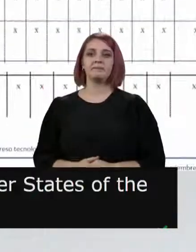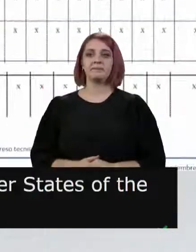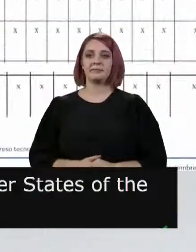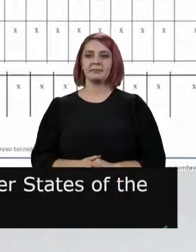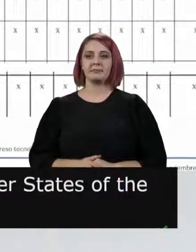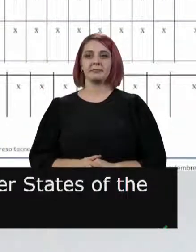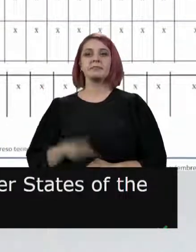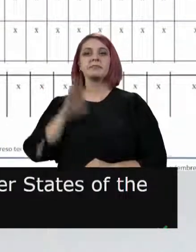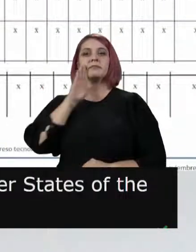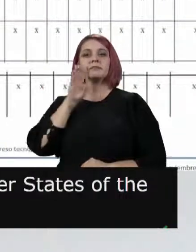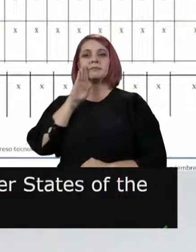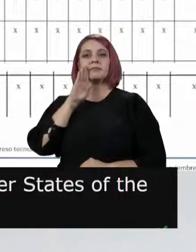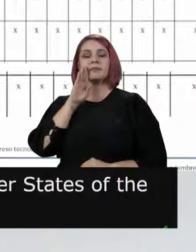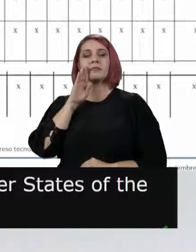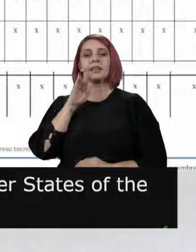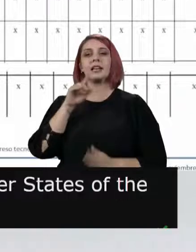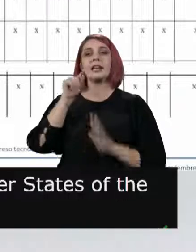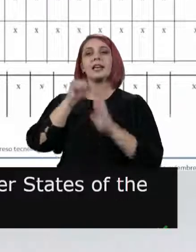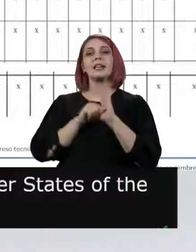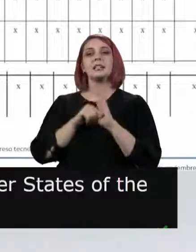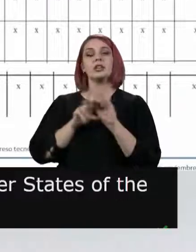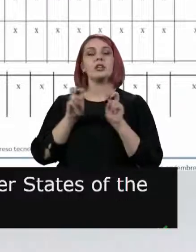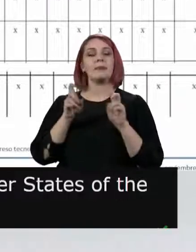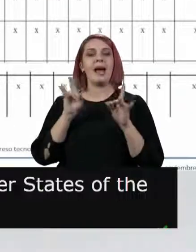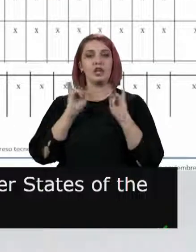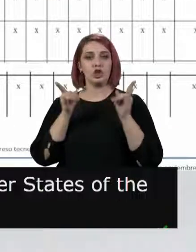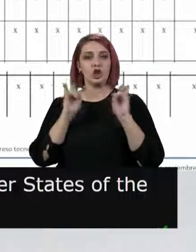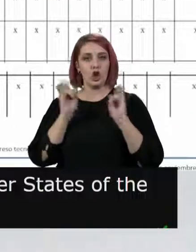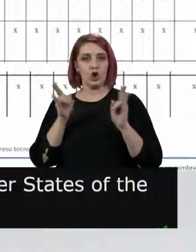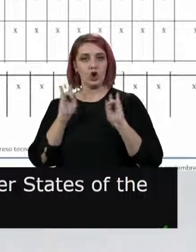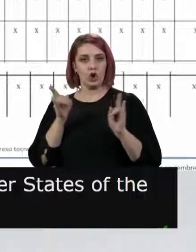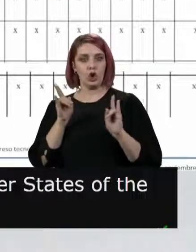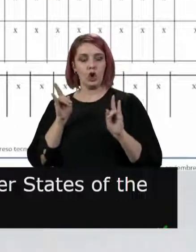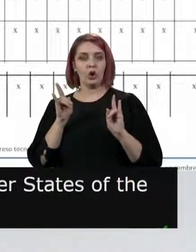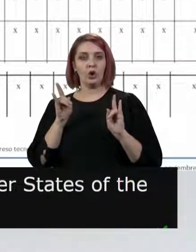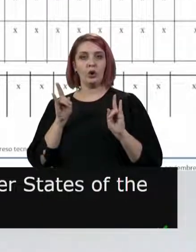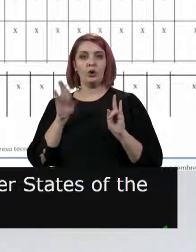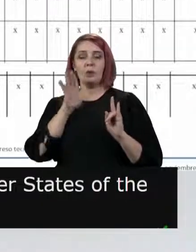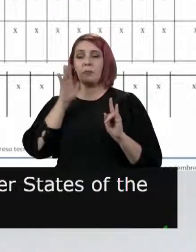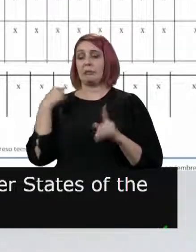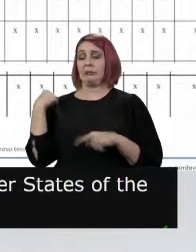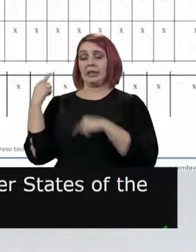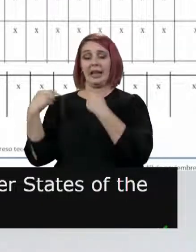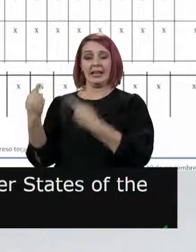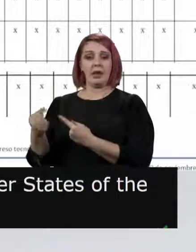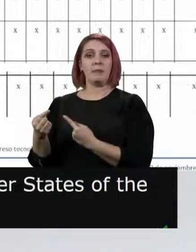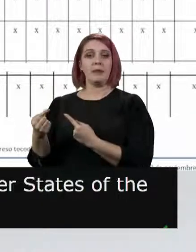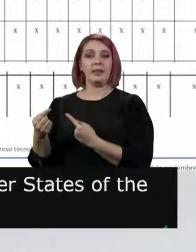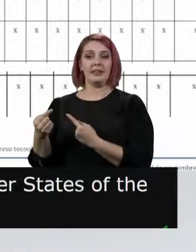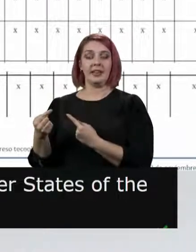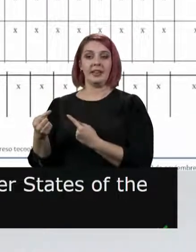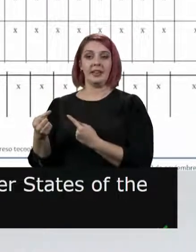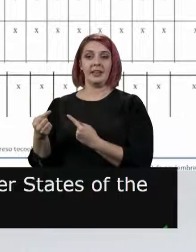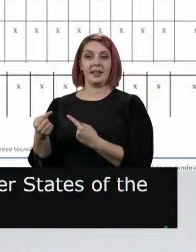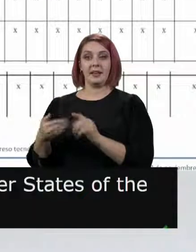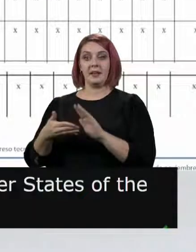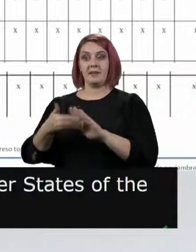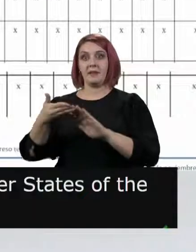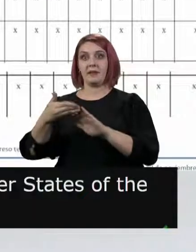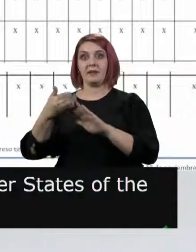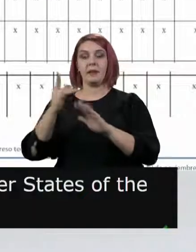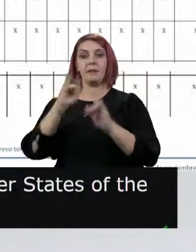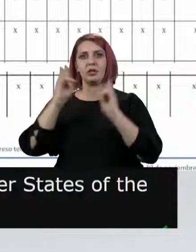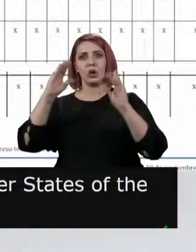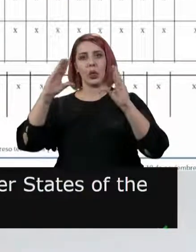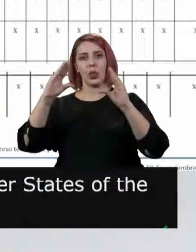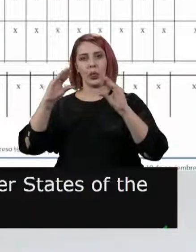Como decía antes, uno de los requisitos ha sido el nivel sonoro, que tradicionalmente ha sido As I mentioned before, encaminado a reducir el